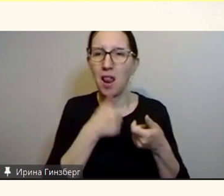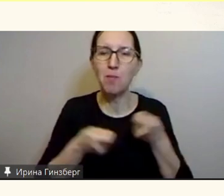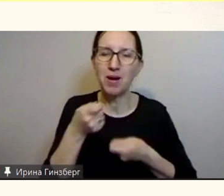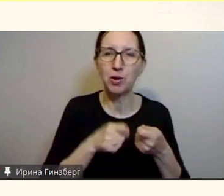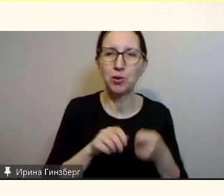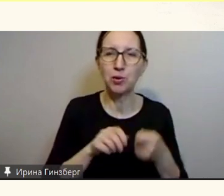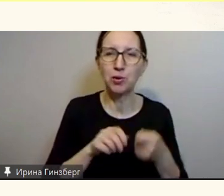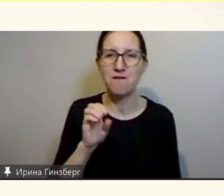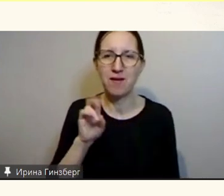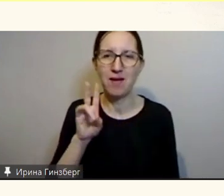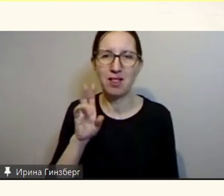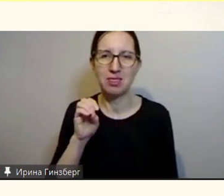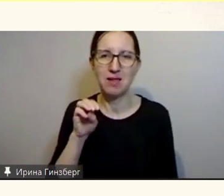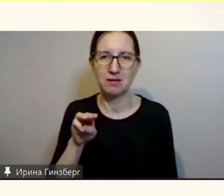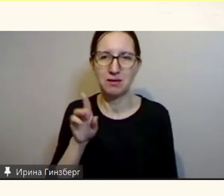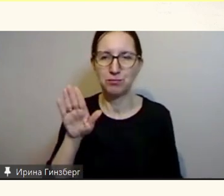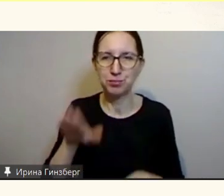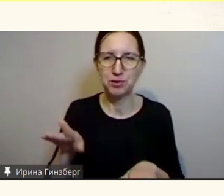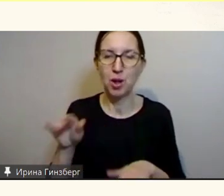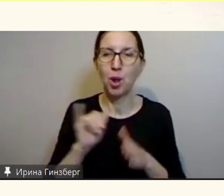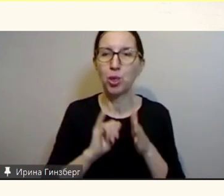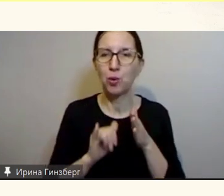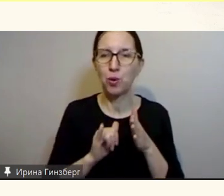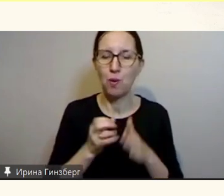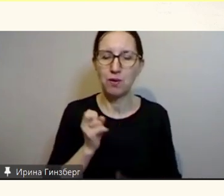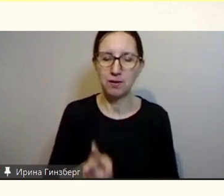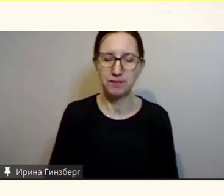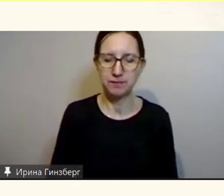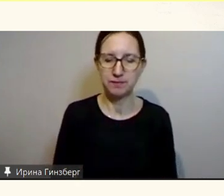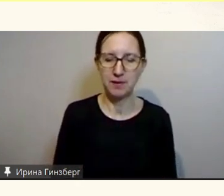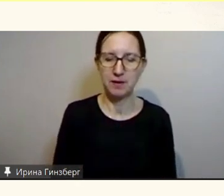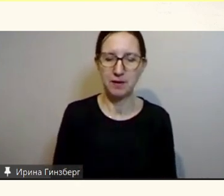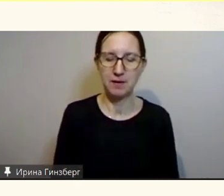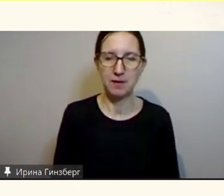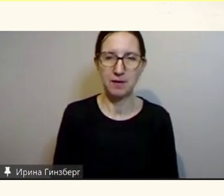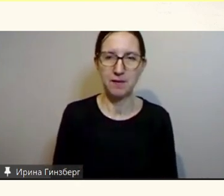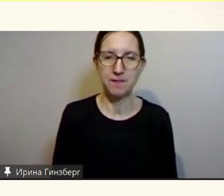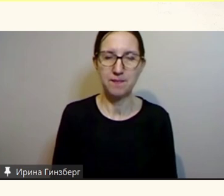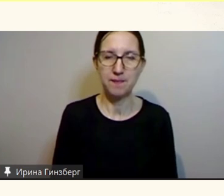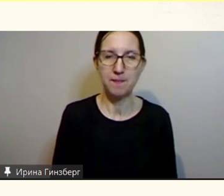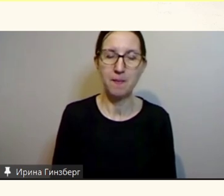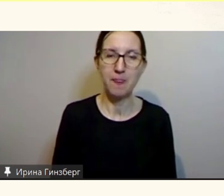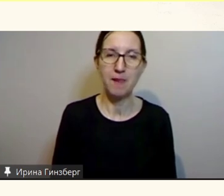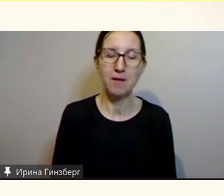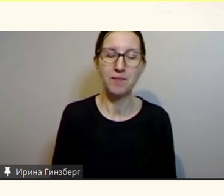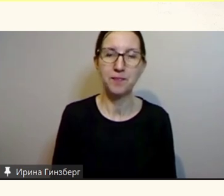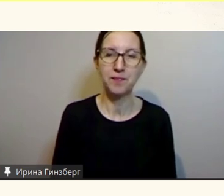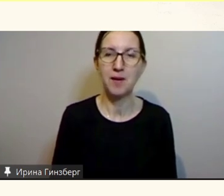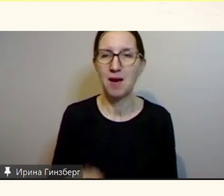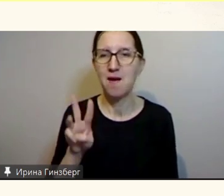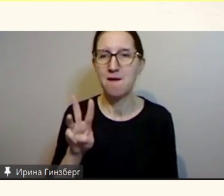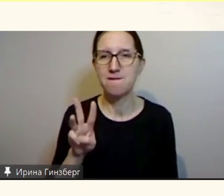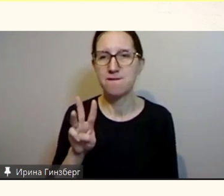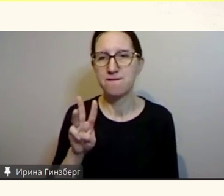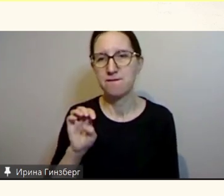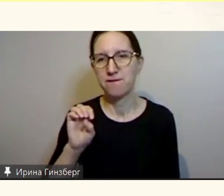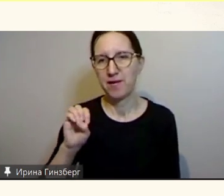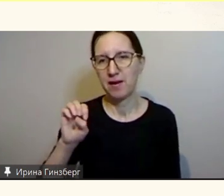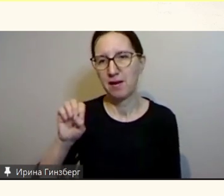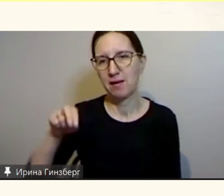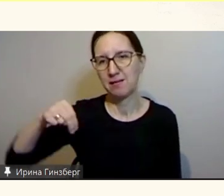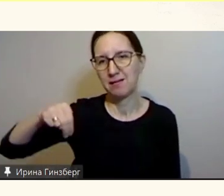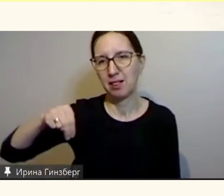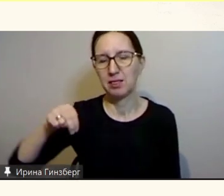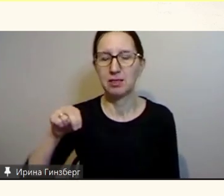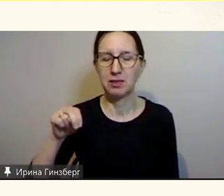And they wanted to see, because artists of course are always, you know, experimenting much more than their engineers are.